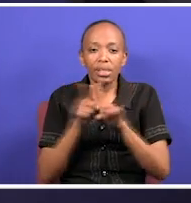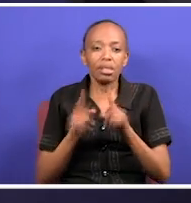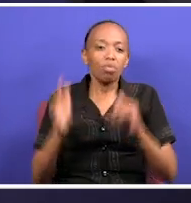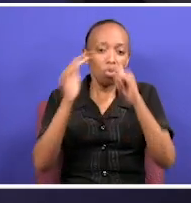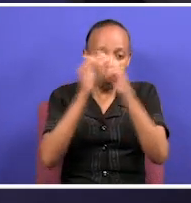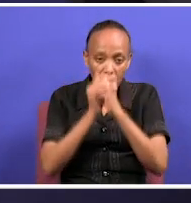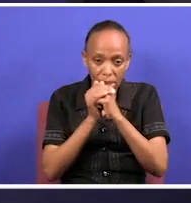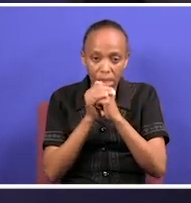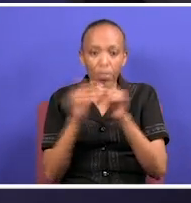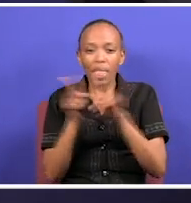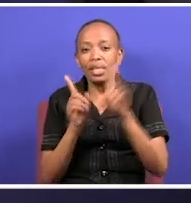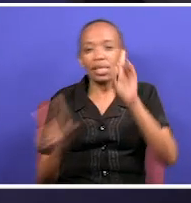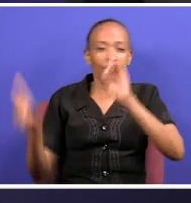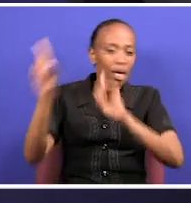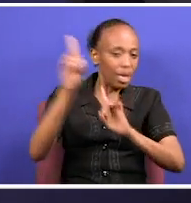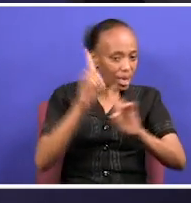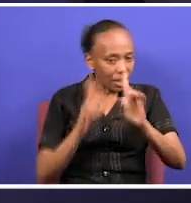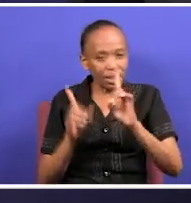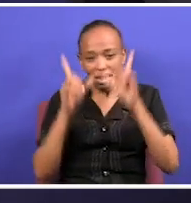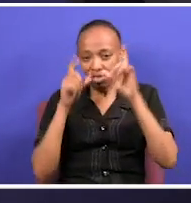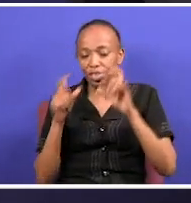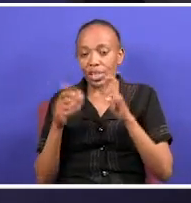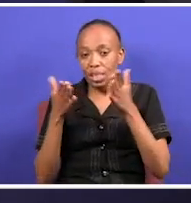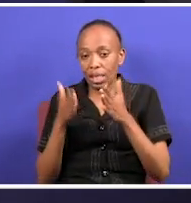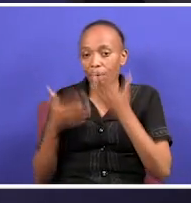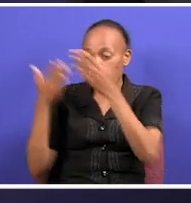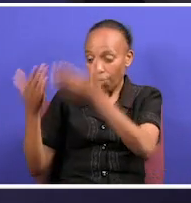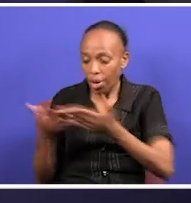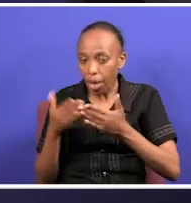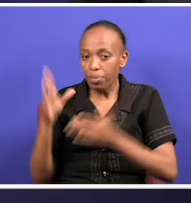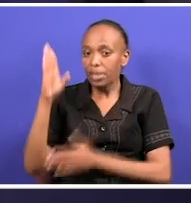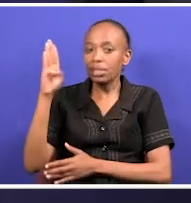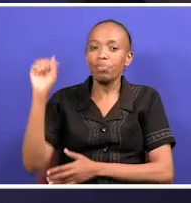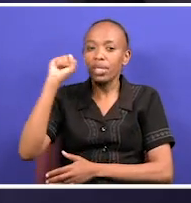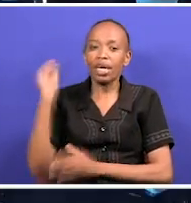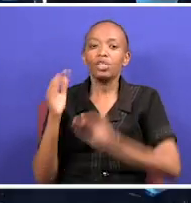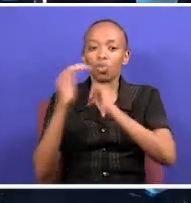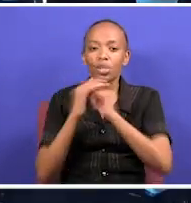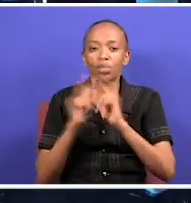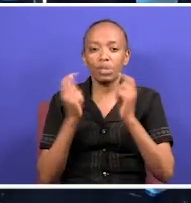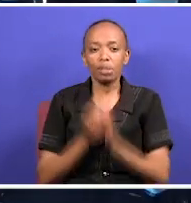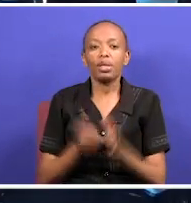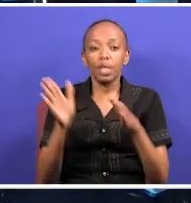worship emojis, those dancing ones. Over to you, the CBS worship team. Karibuni sana.